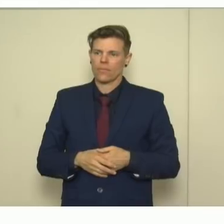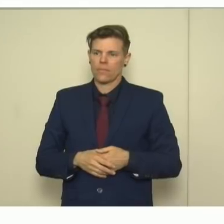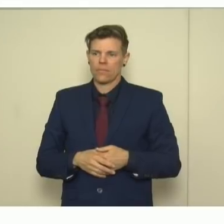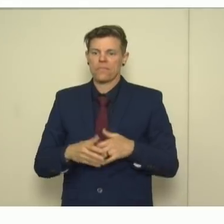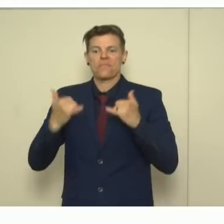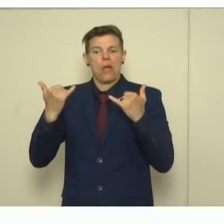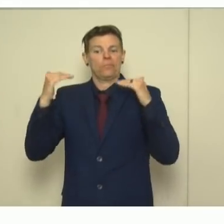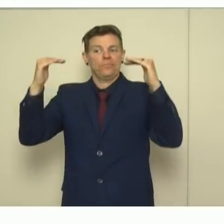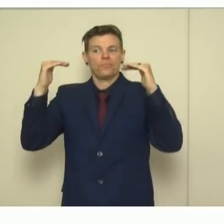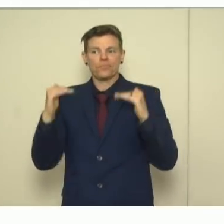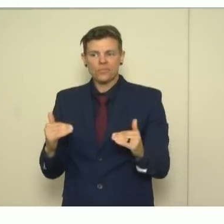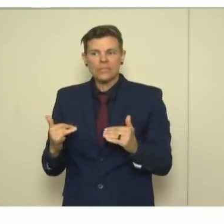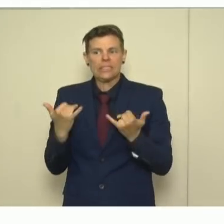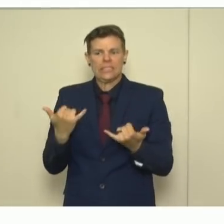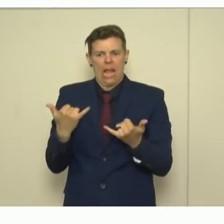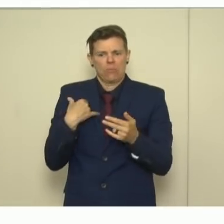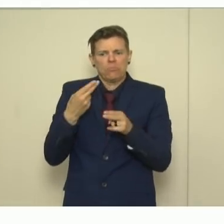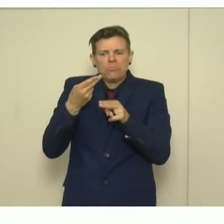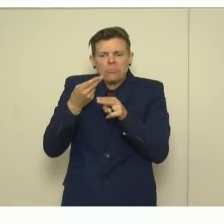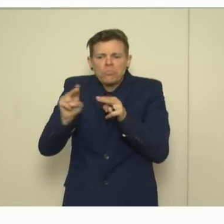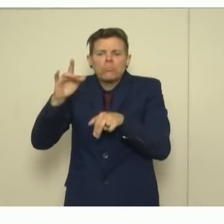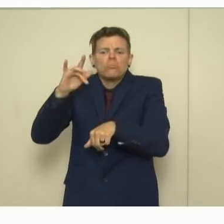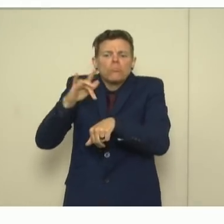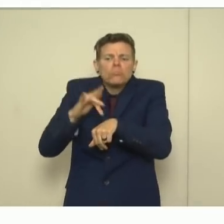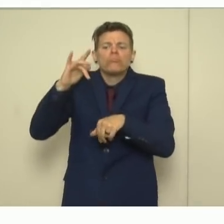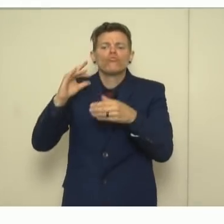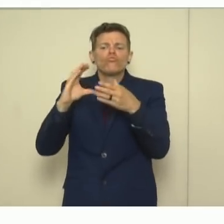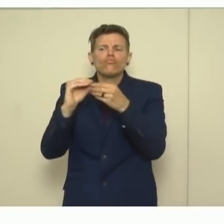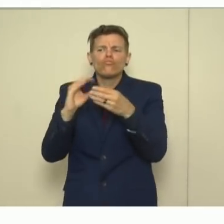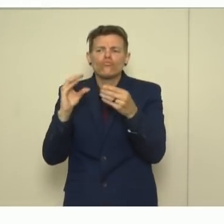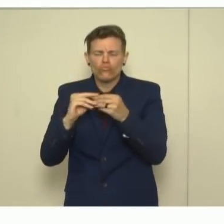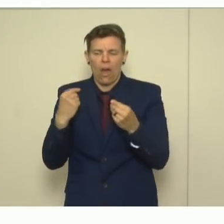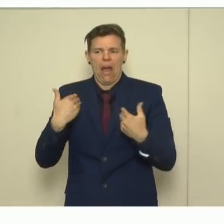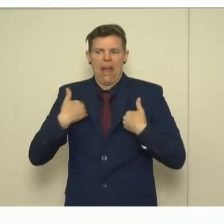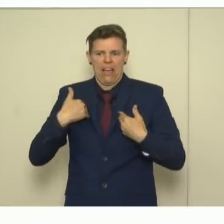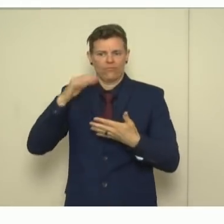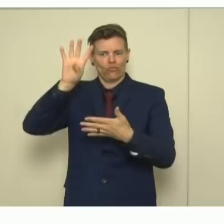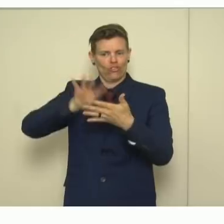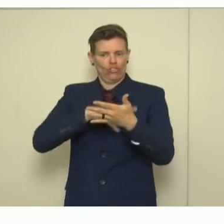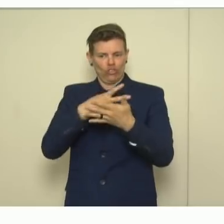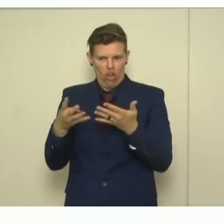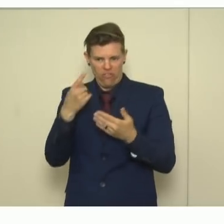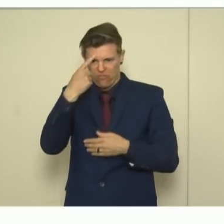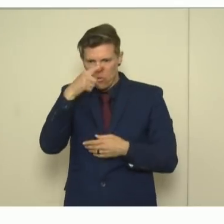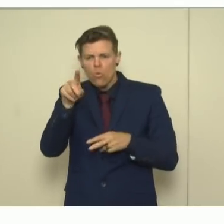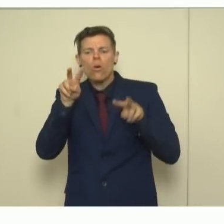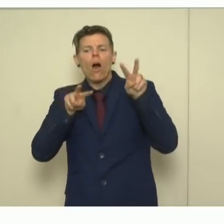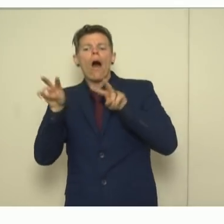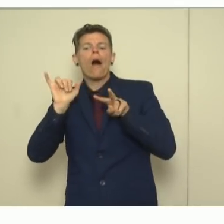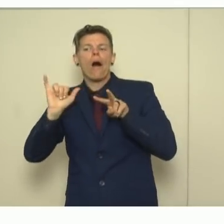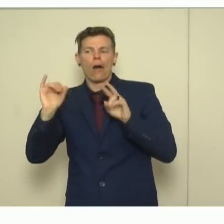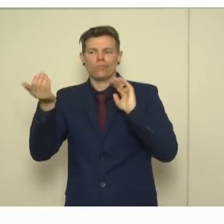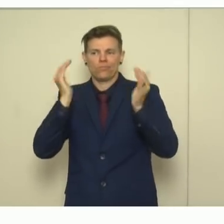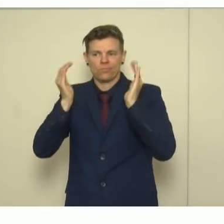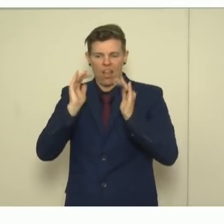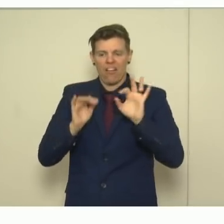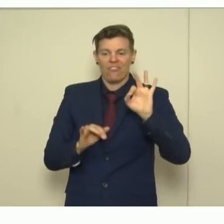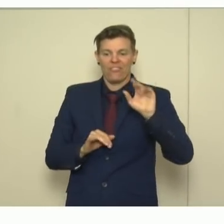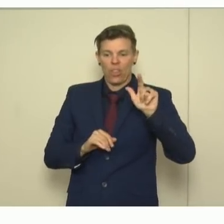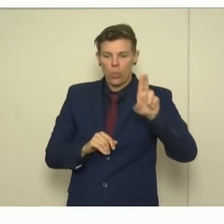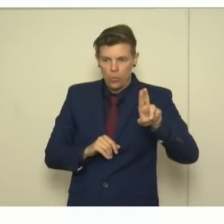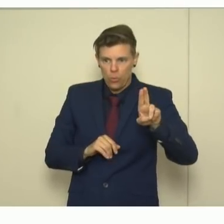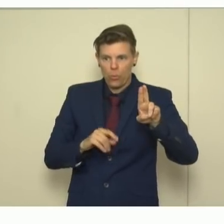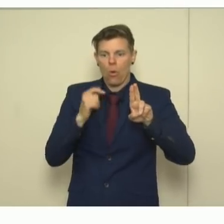bit. We made a little chart for you to try to demonstrate the difference with flu season coming up, and reminder here to get your flu